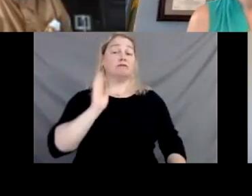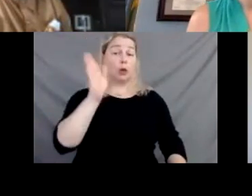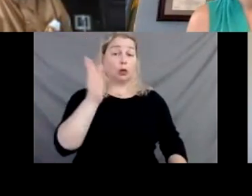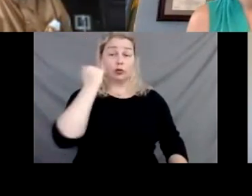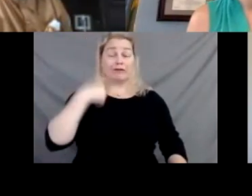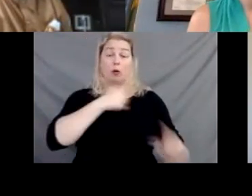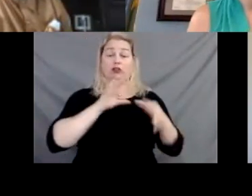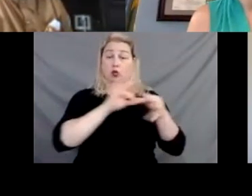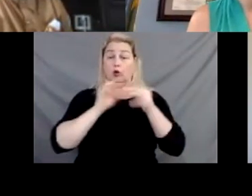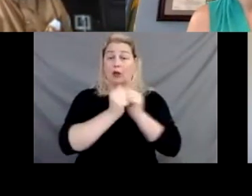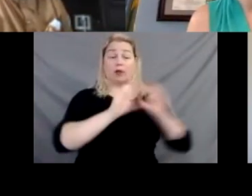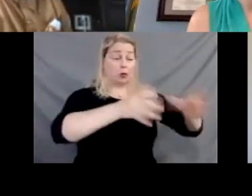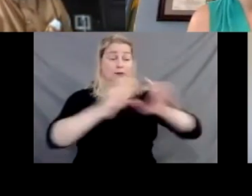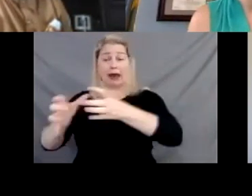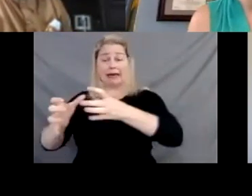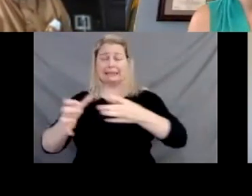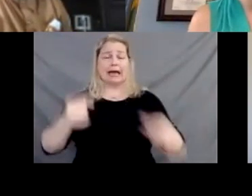be beneficial.